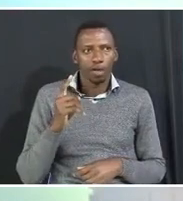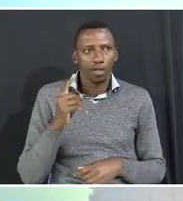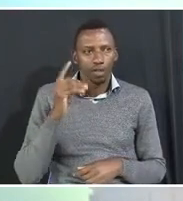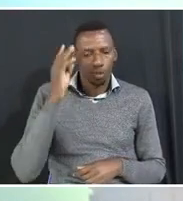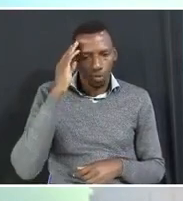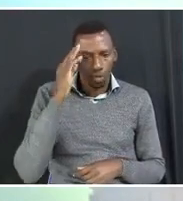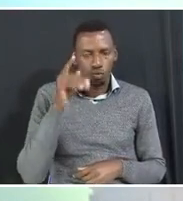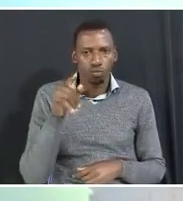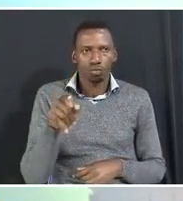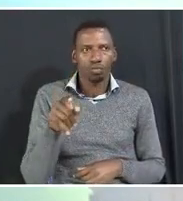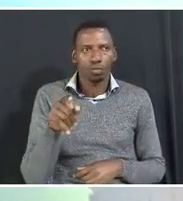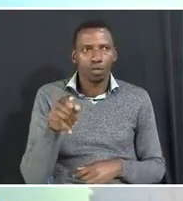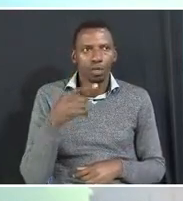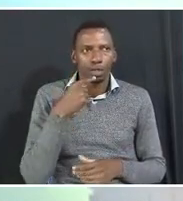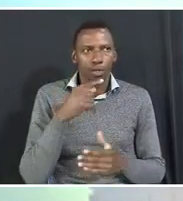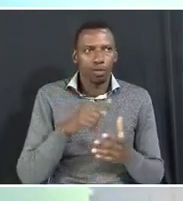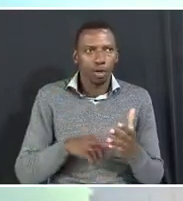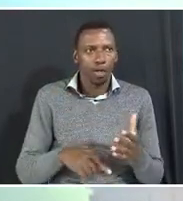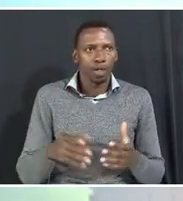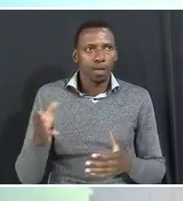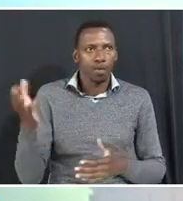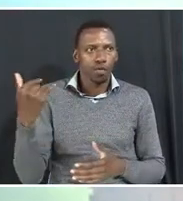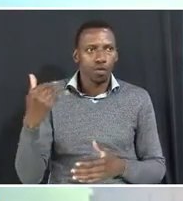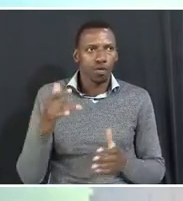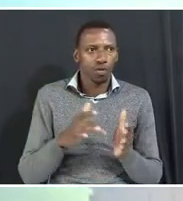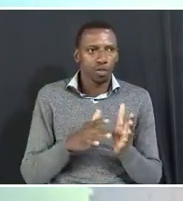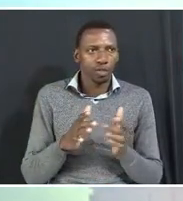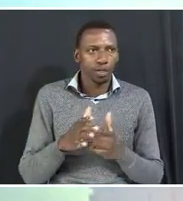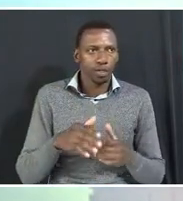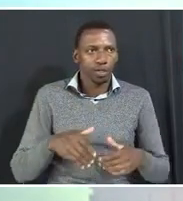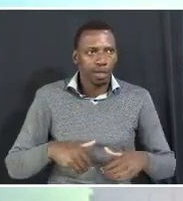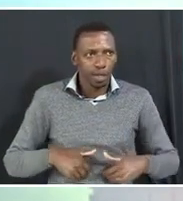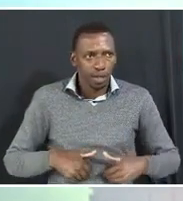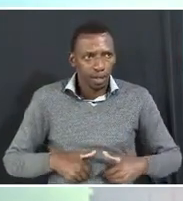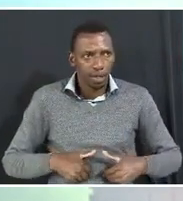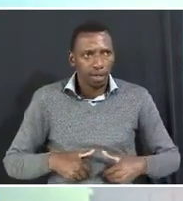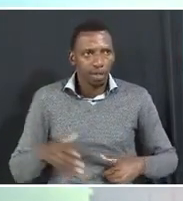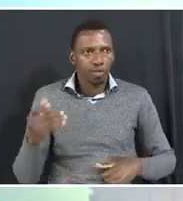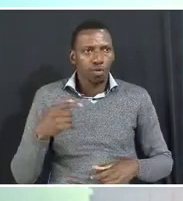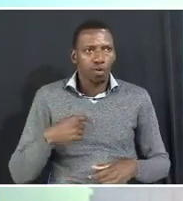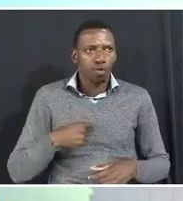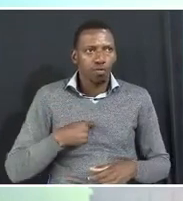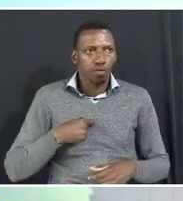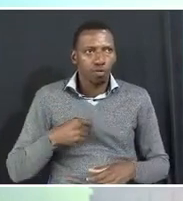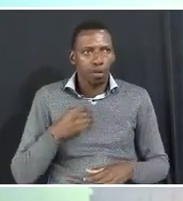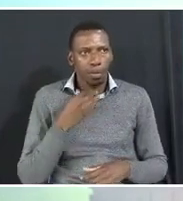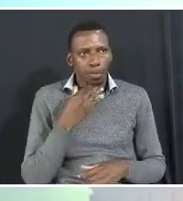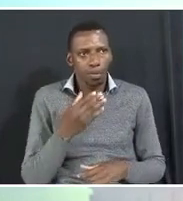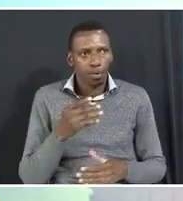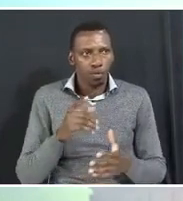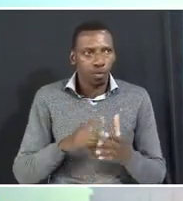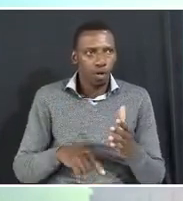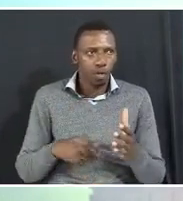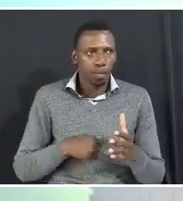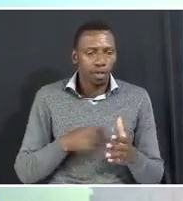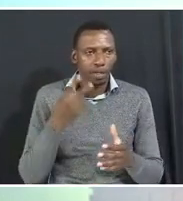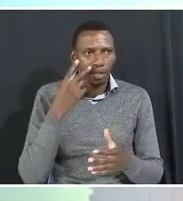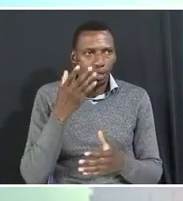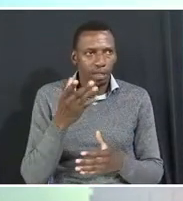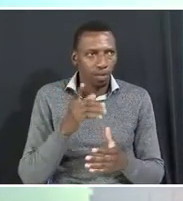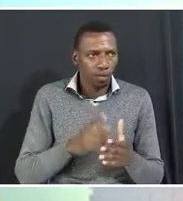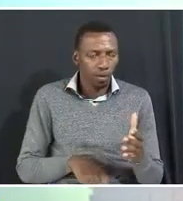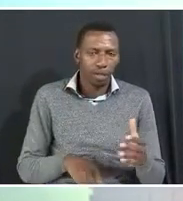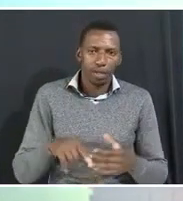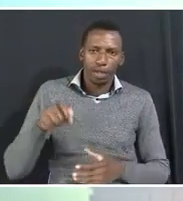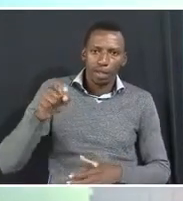him. He says, I was hungry, I was naked. What I see in that sense is the